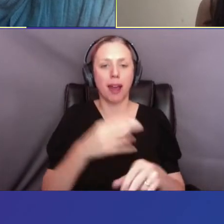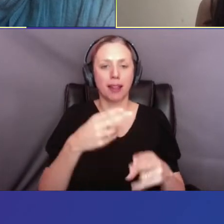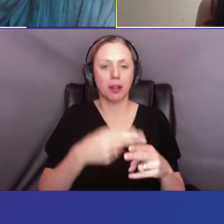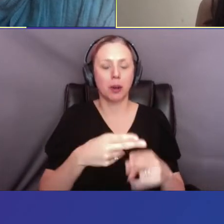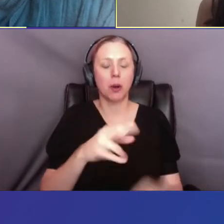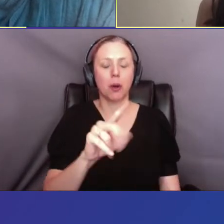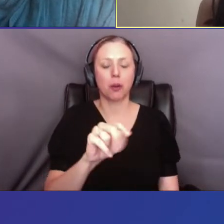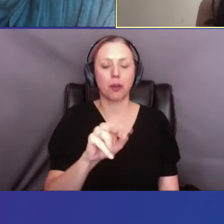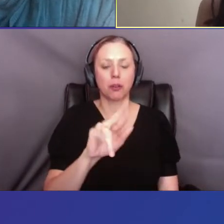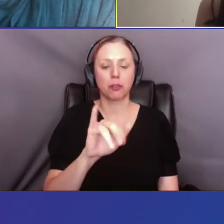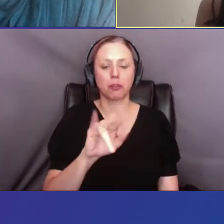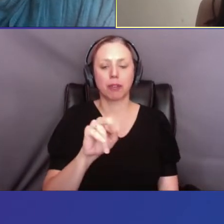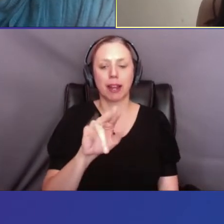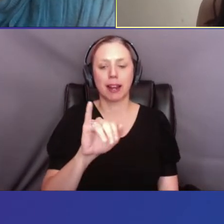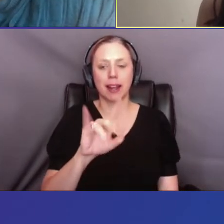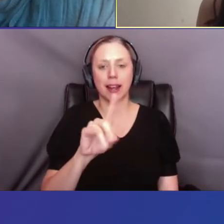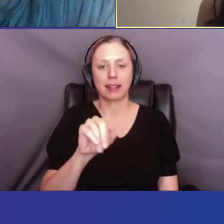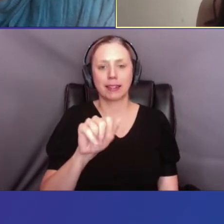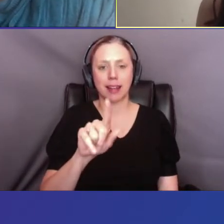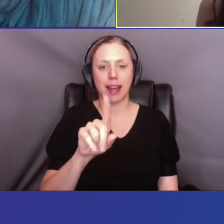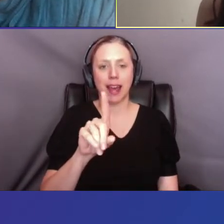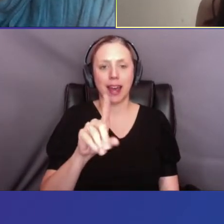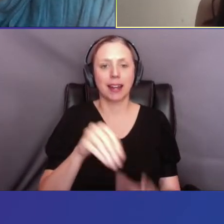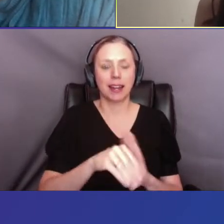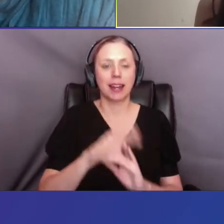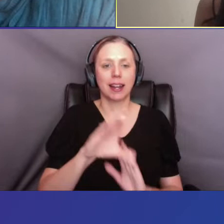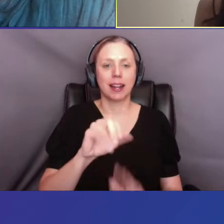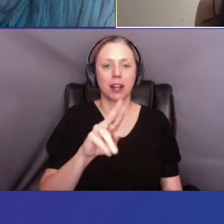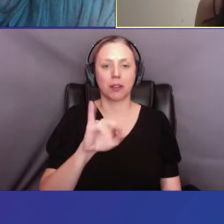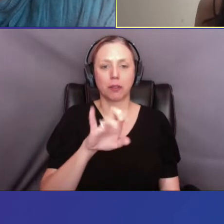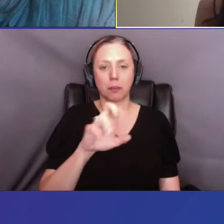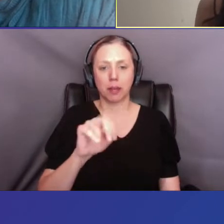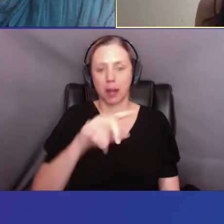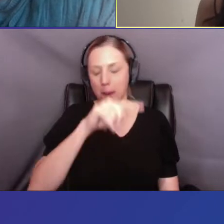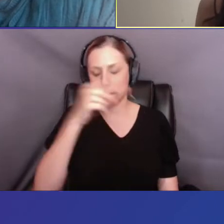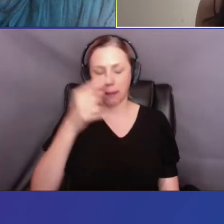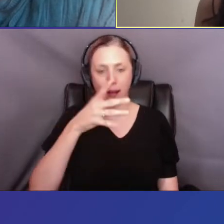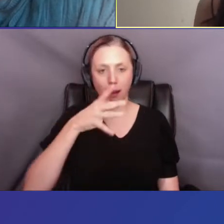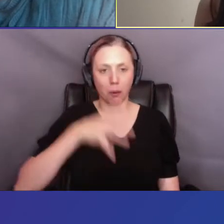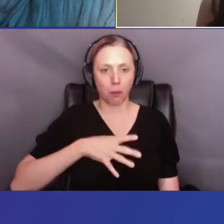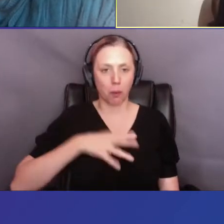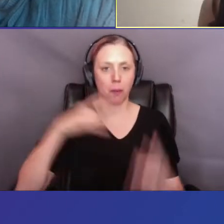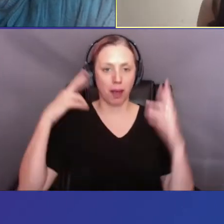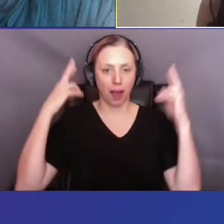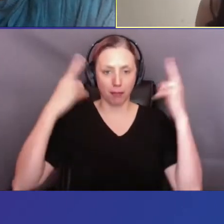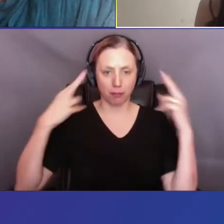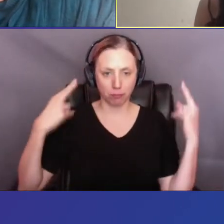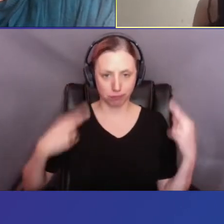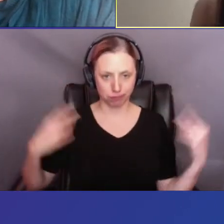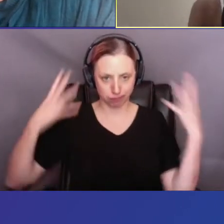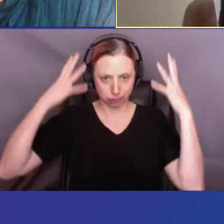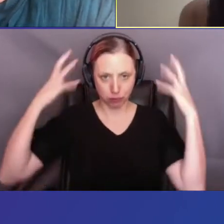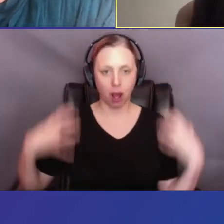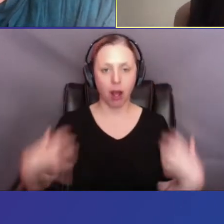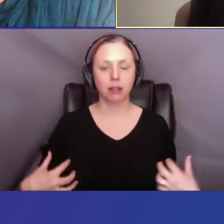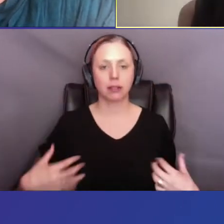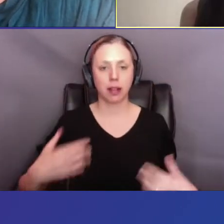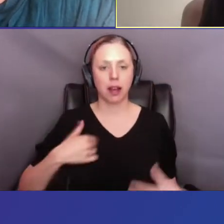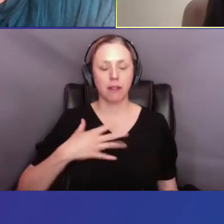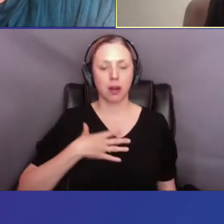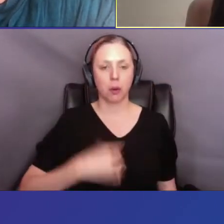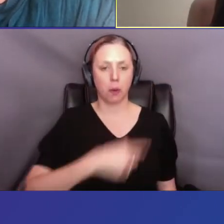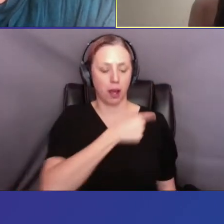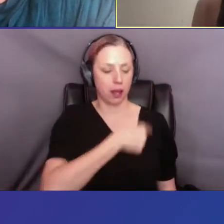Caribbean. I'm a Black woman with long dreadlocks, wearing a white sleeveless top. And